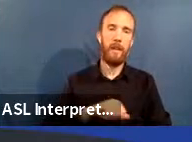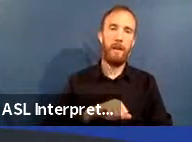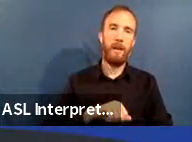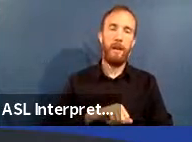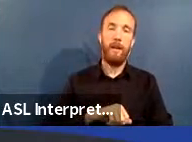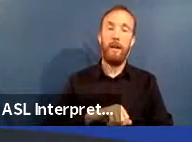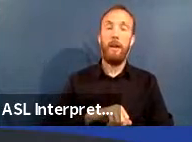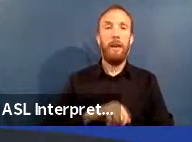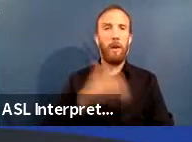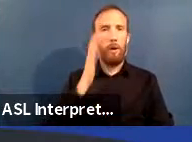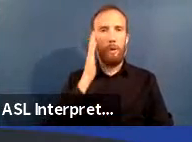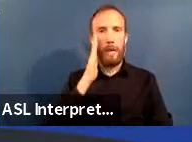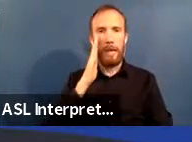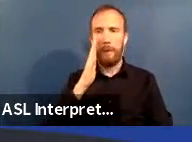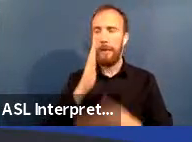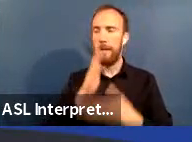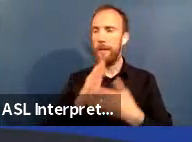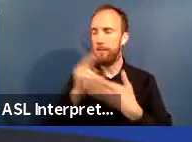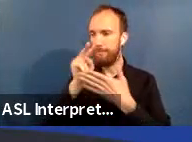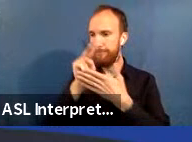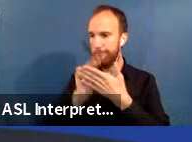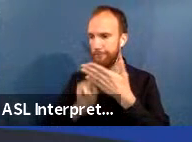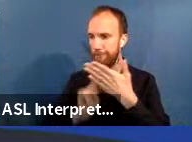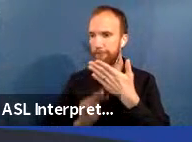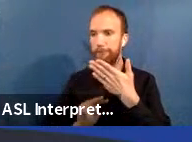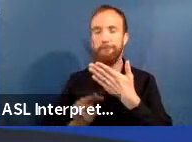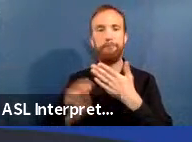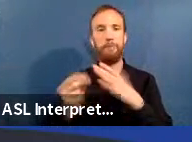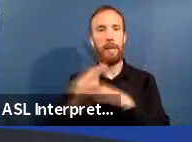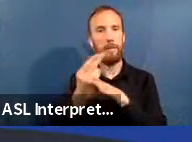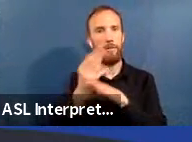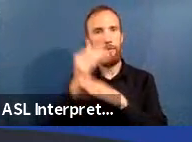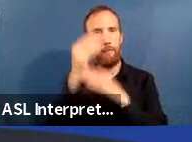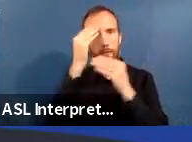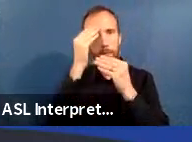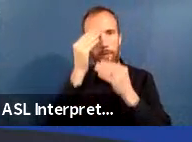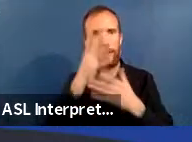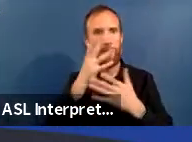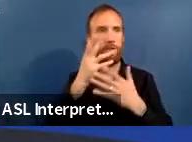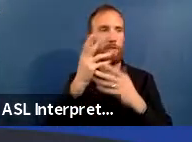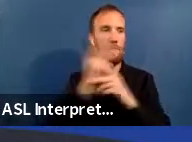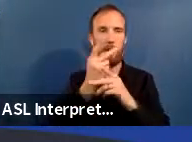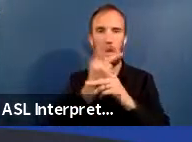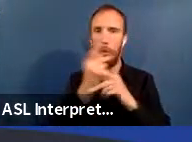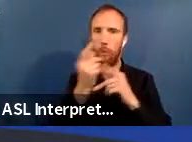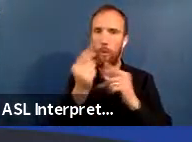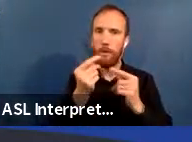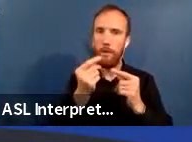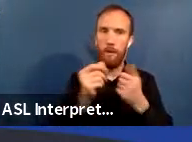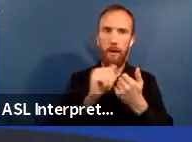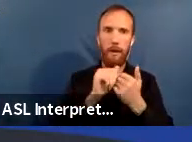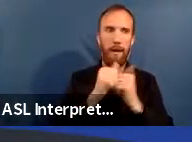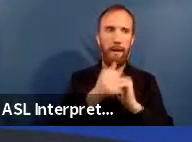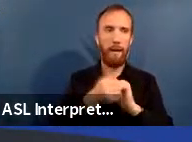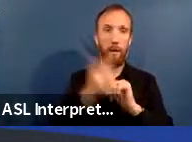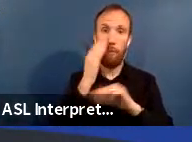this survey to respond to specific questions, but also to inform the recommendations and